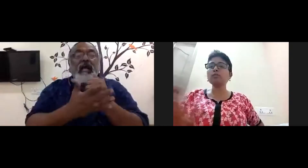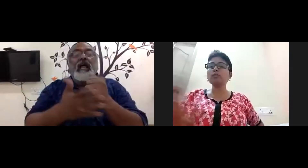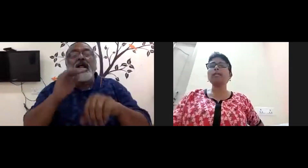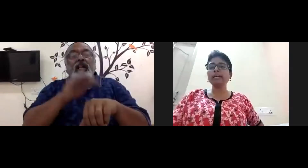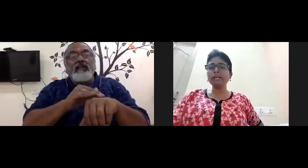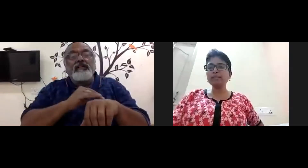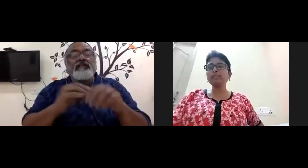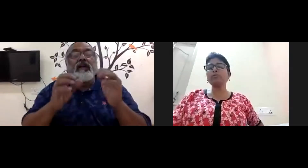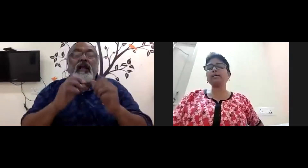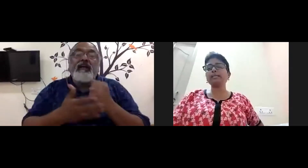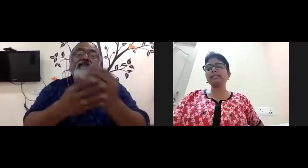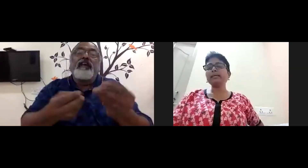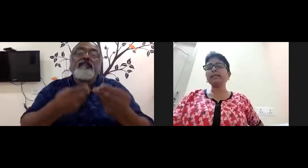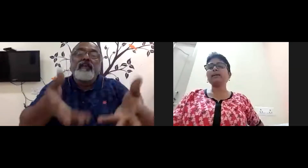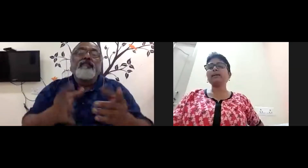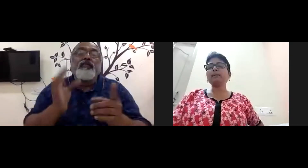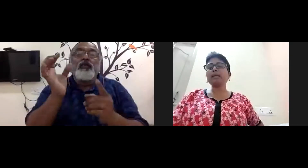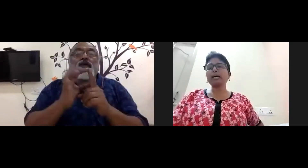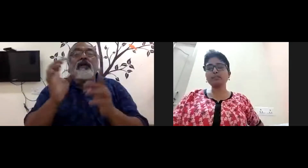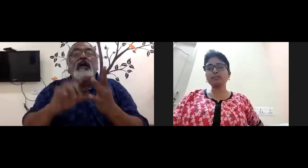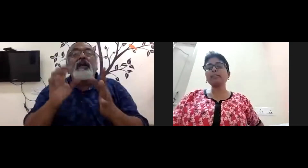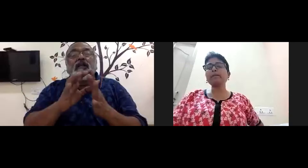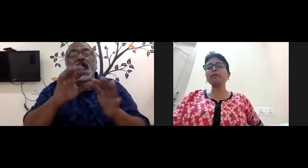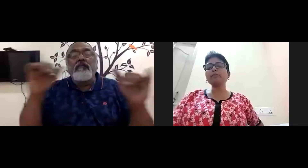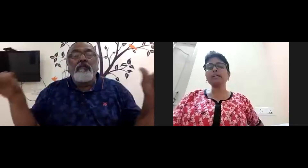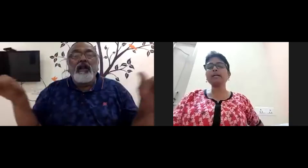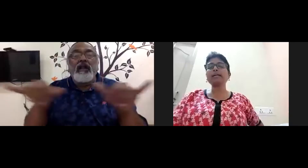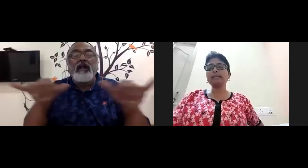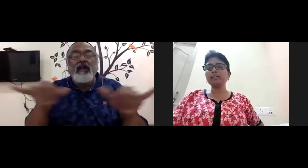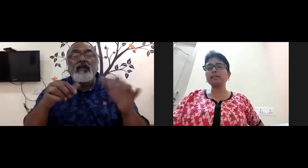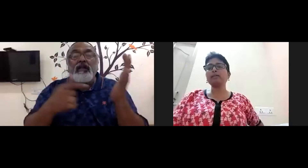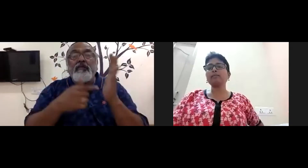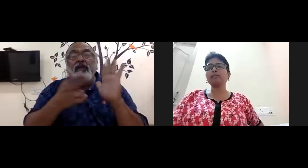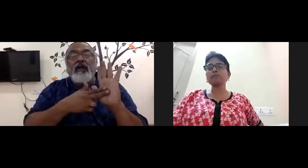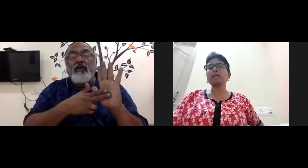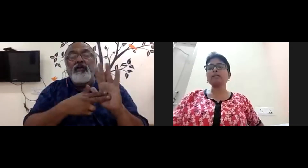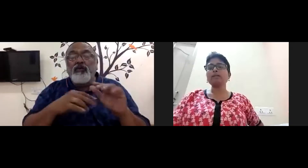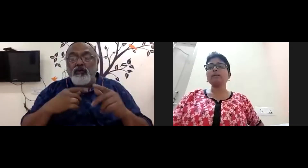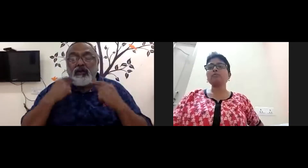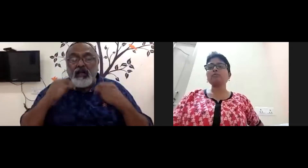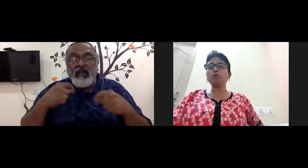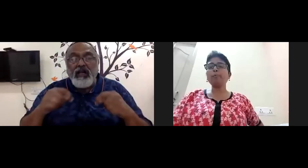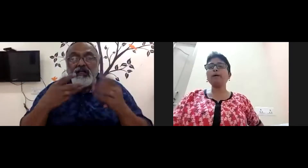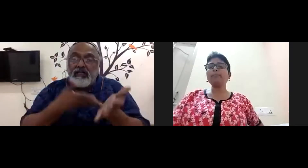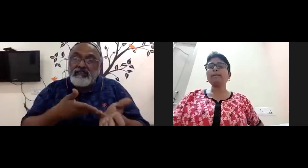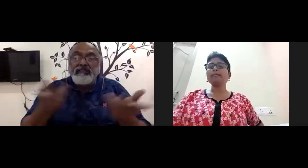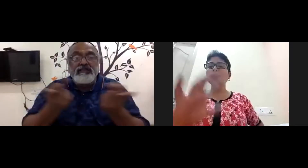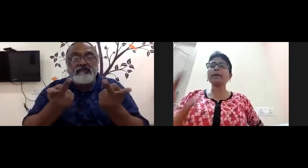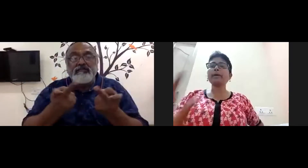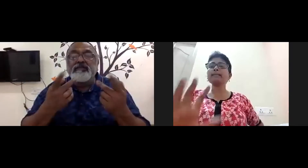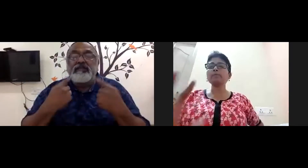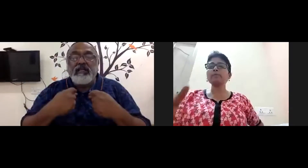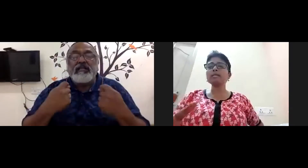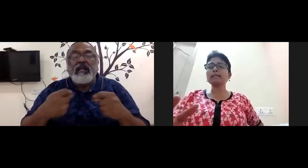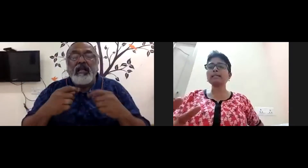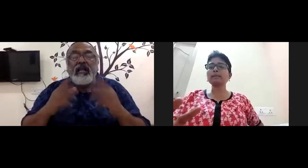also link with the UDID. Actually, in Tamil Nadu, we are trying that as well. So hope some